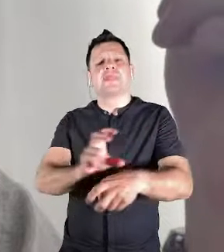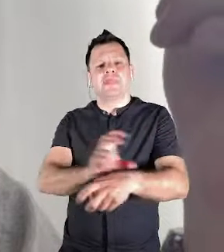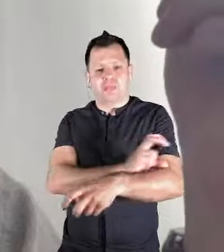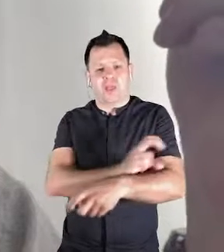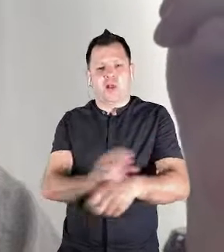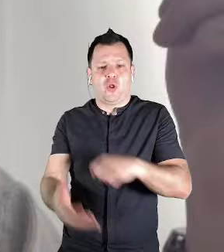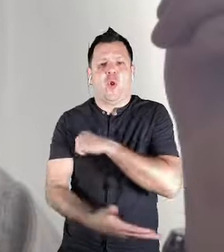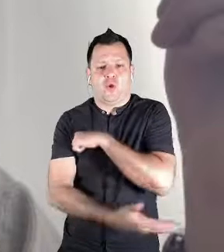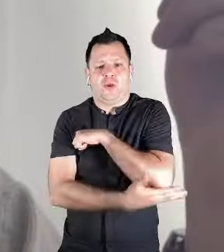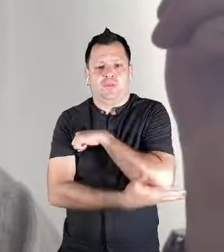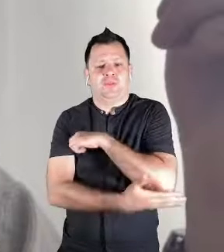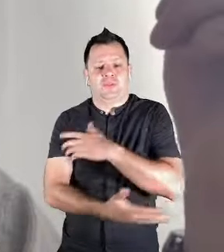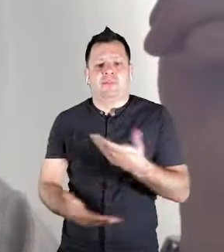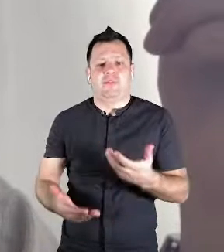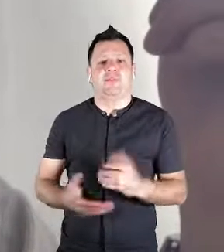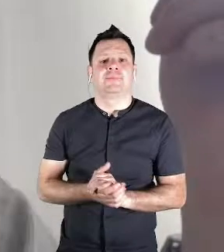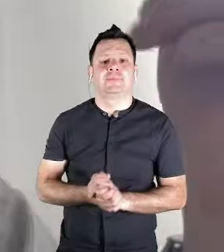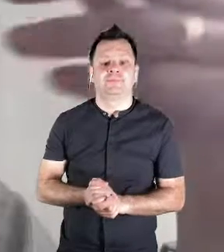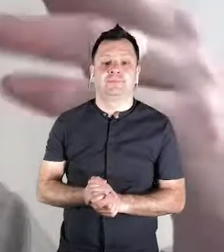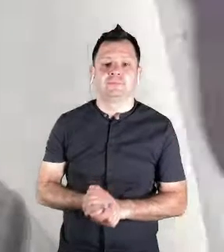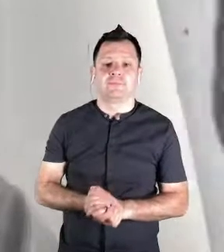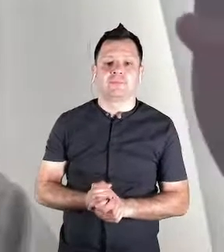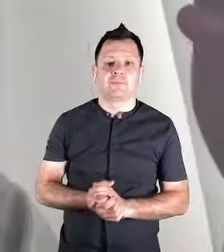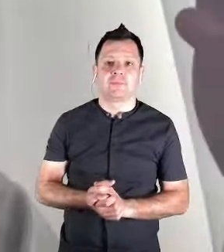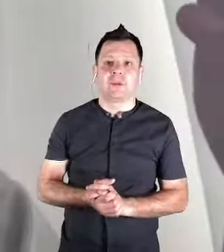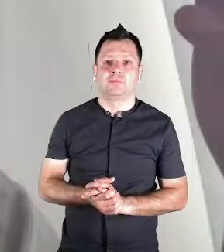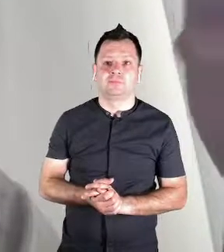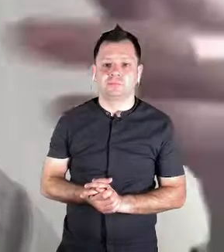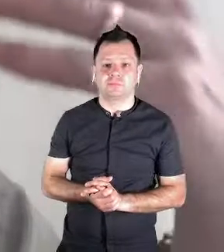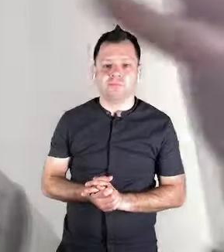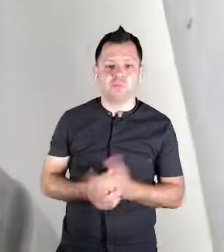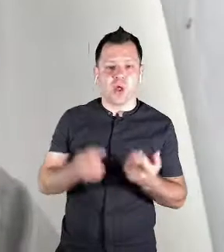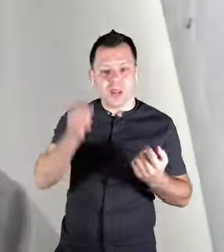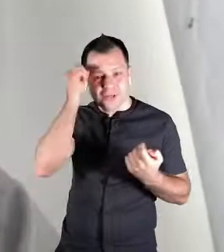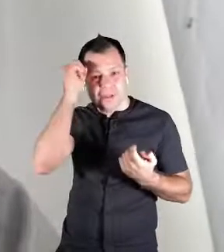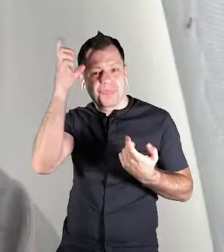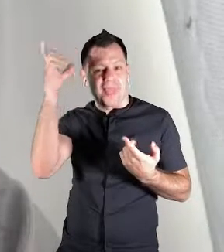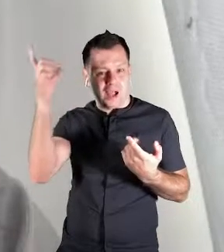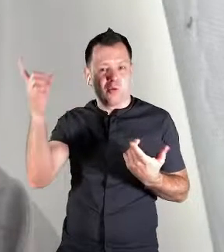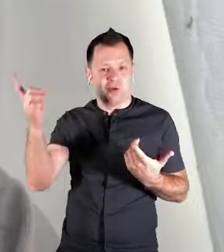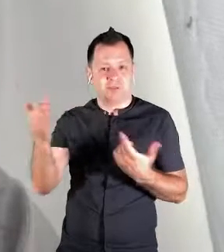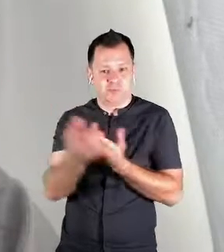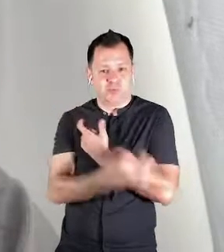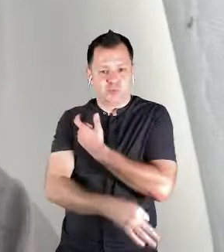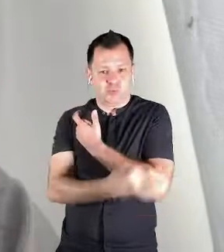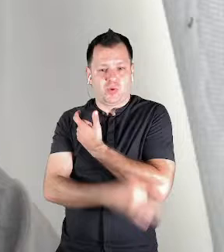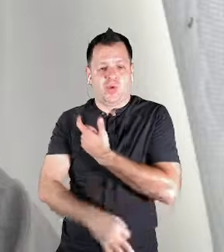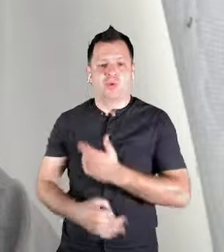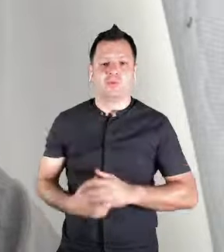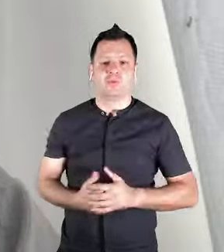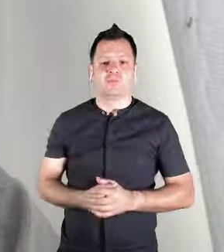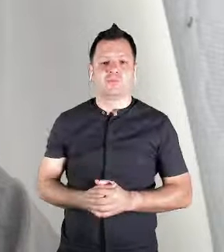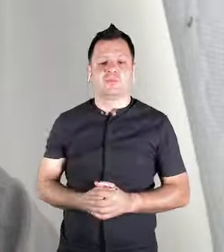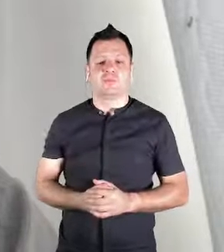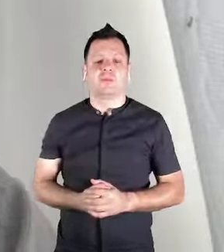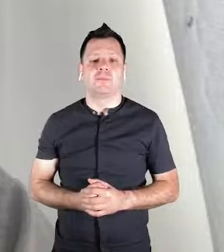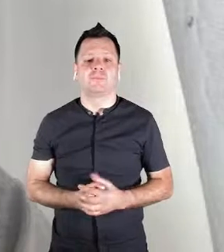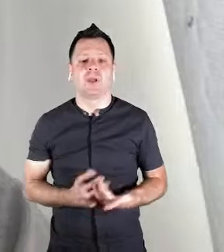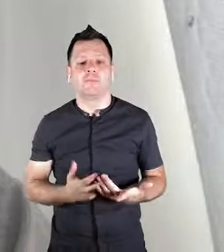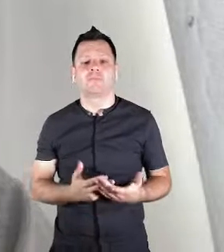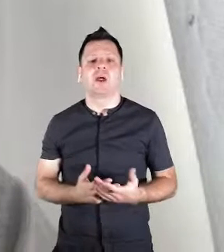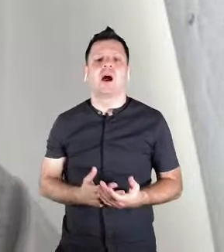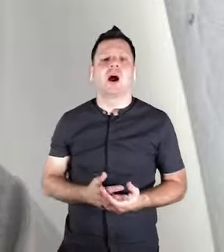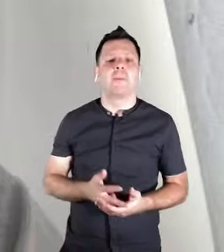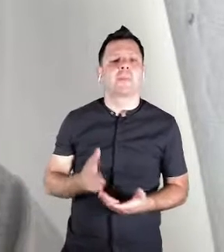To someone mentioned to me that the lack of planning is a problem in